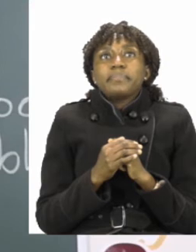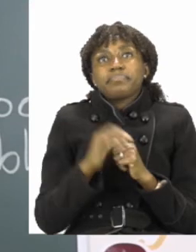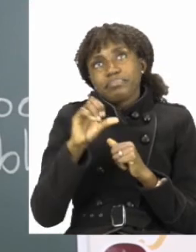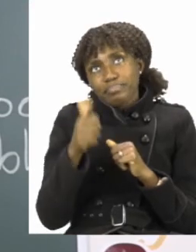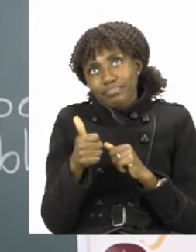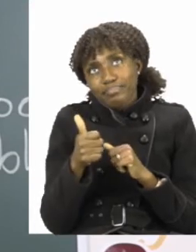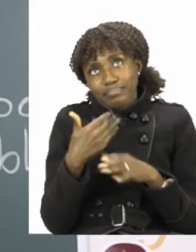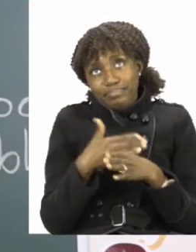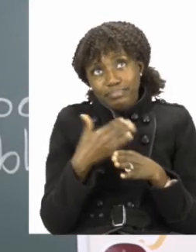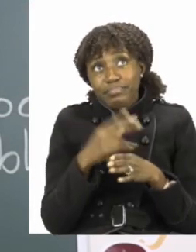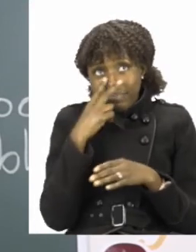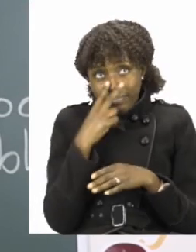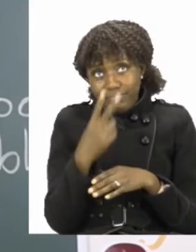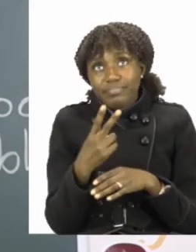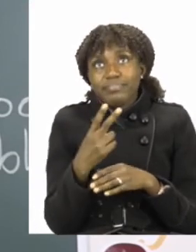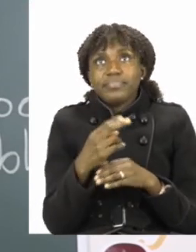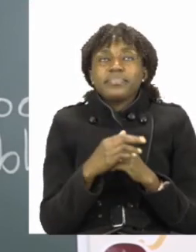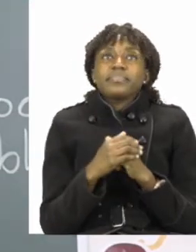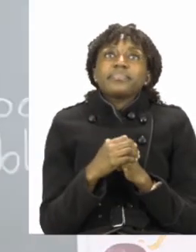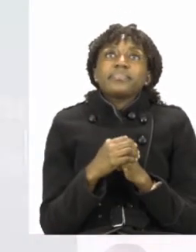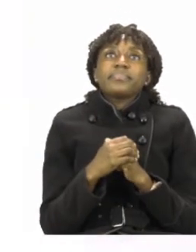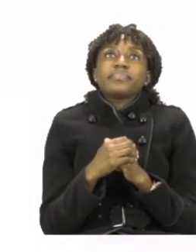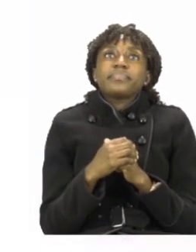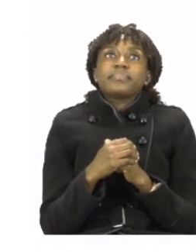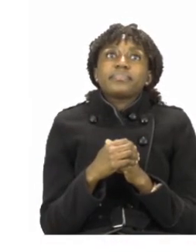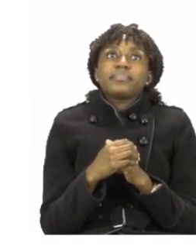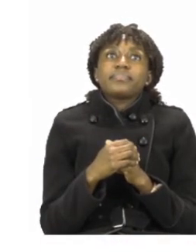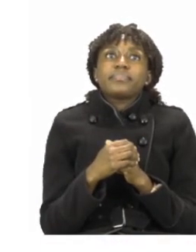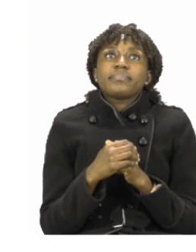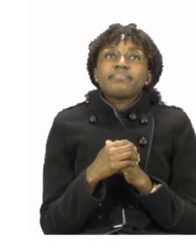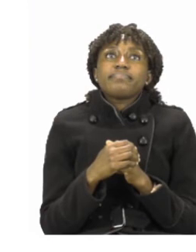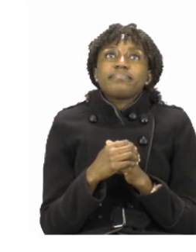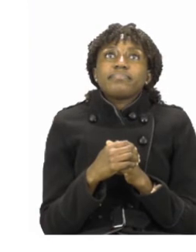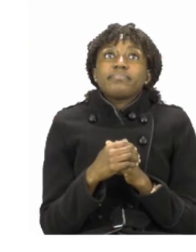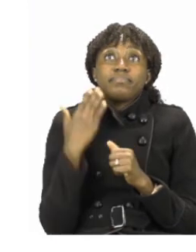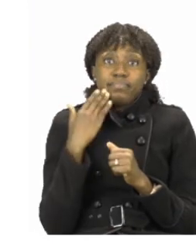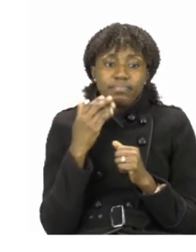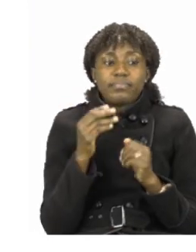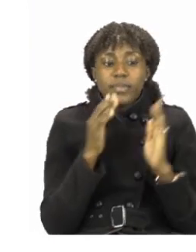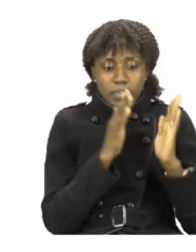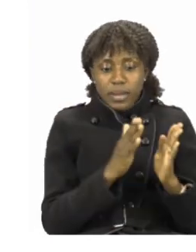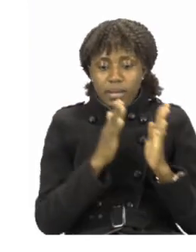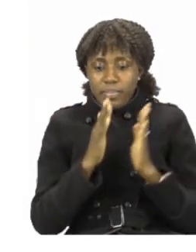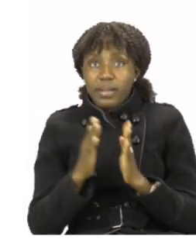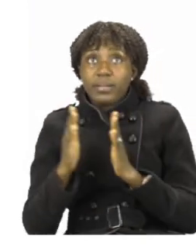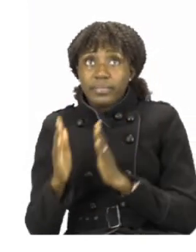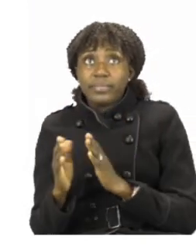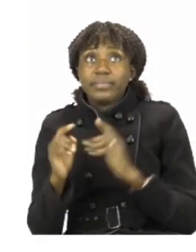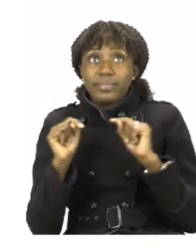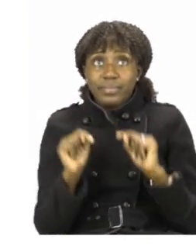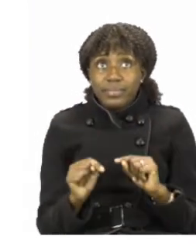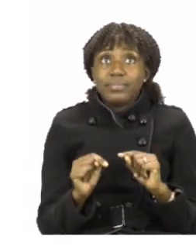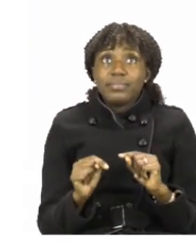different. Let's see what they would like us to do. After arranging the 3 items, it's going to be our job